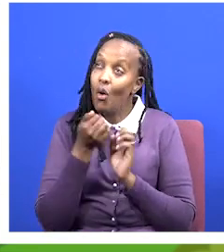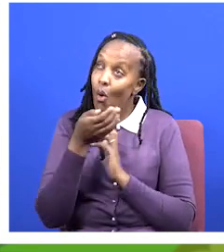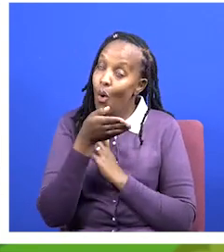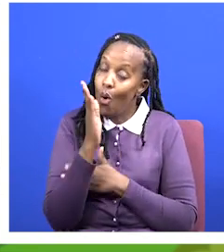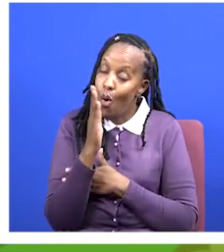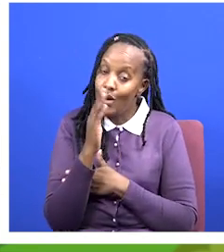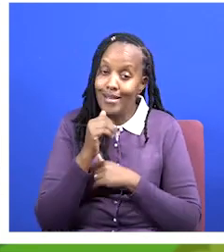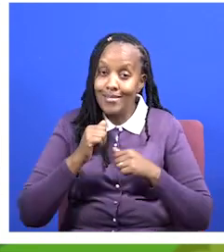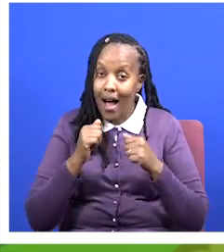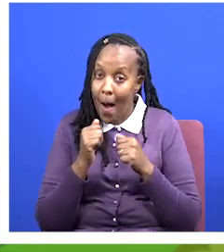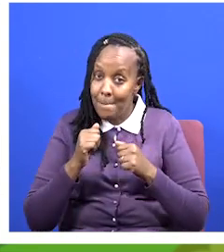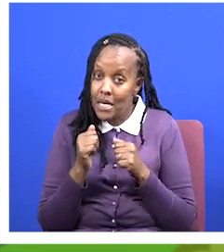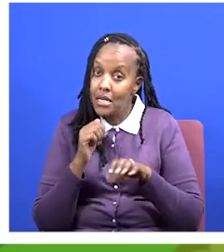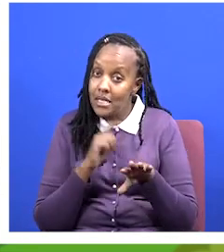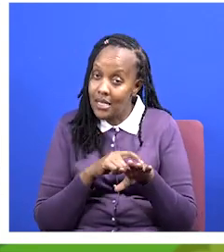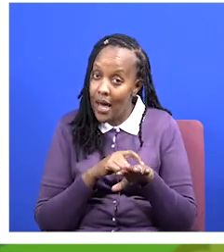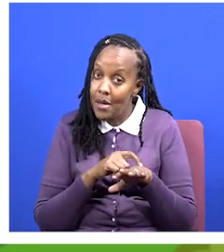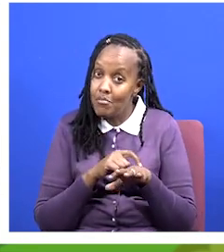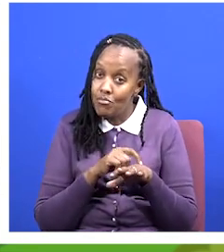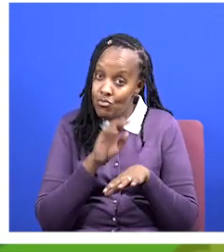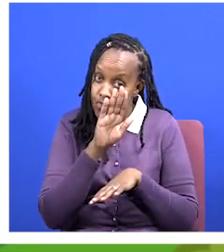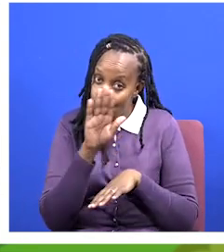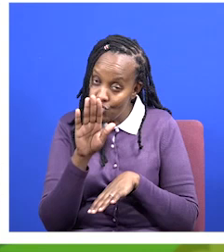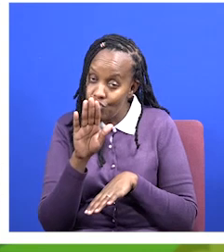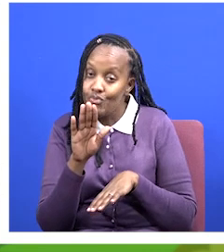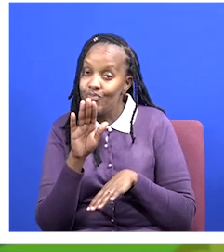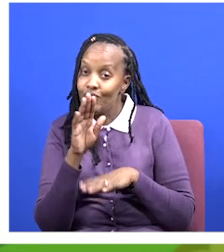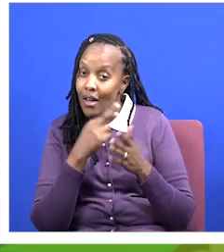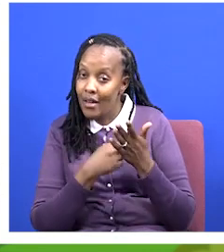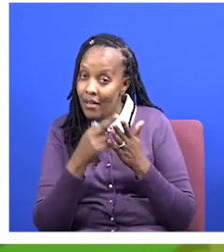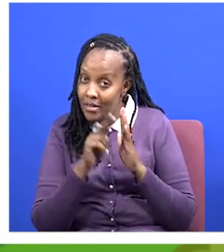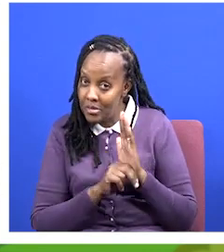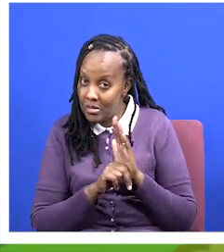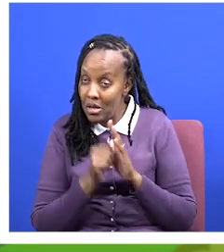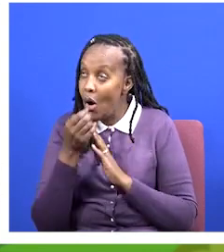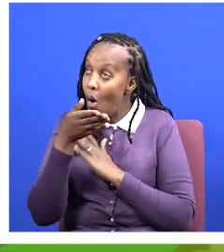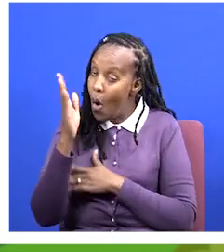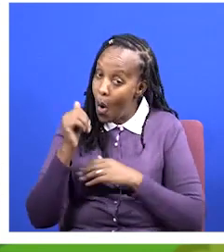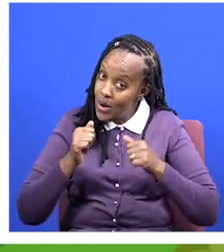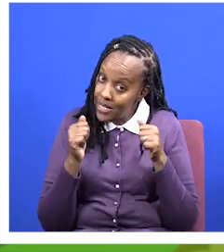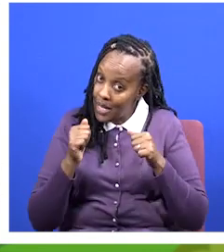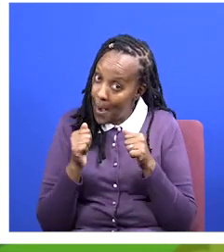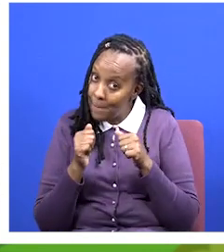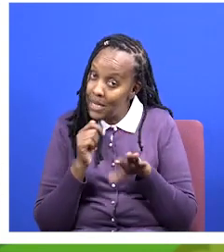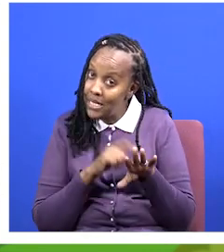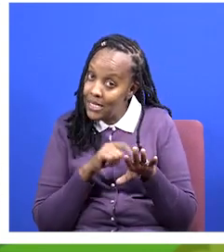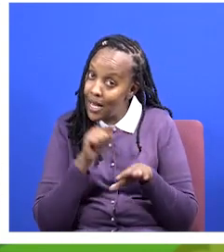God is happy when we are righteous. God is happy when we tell the